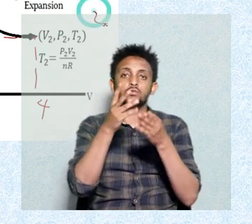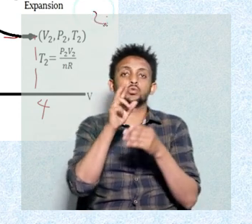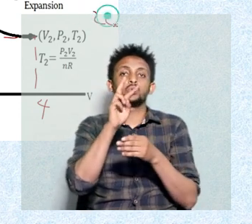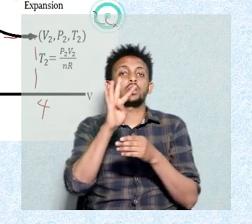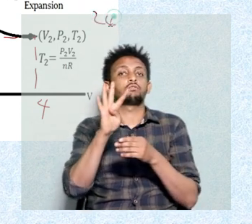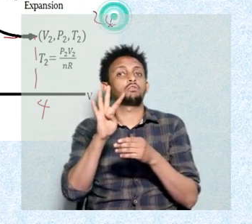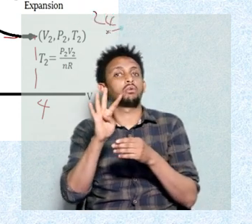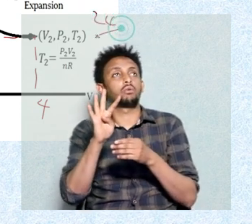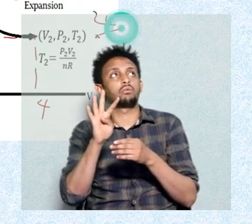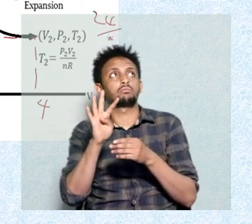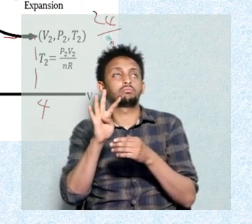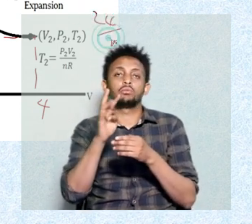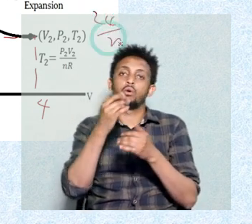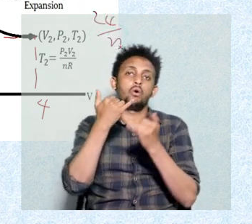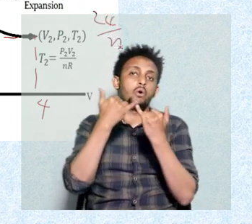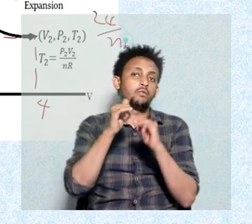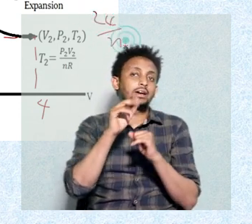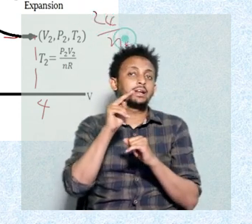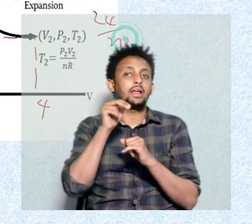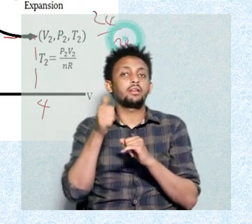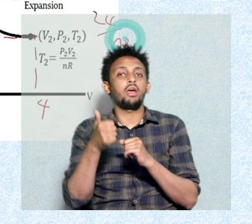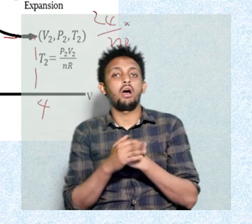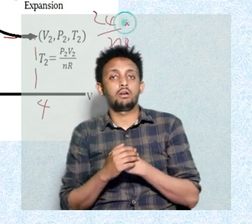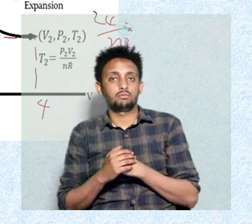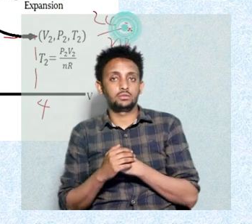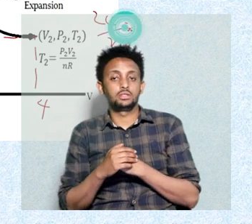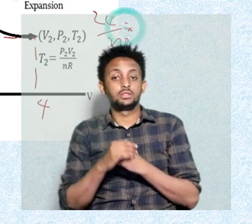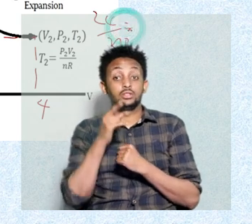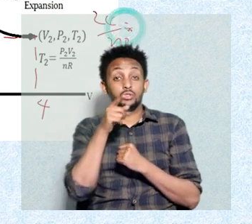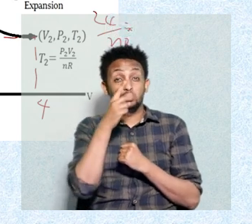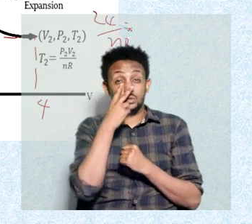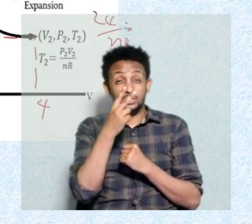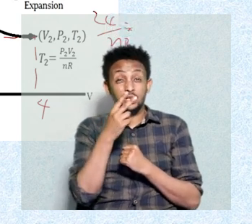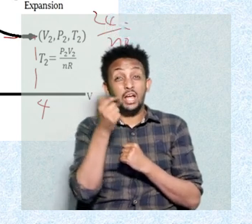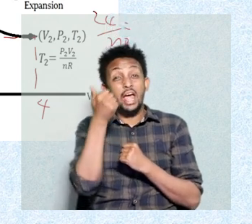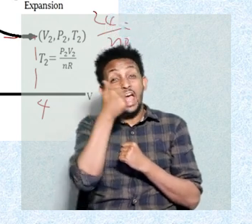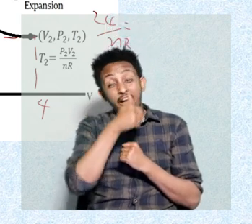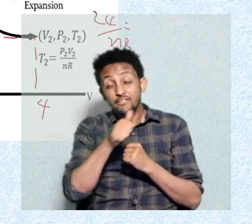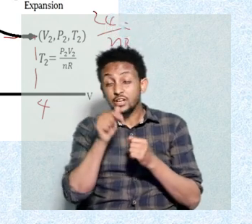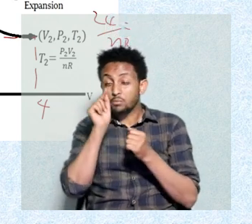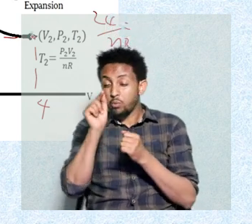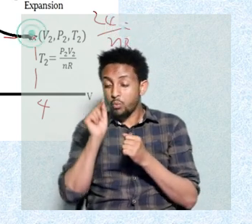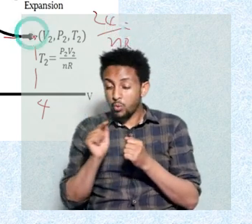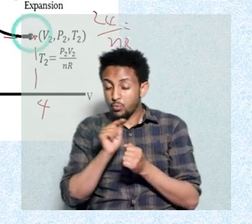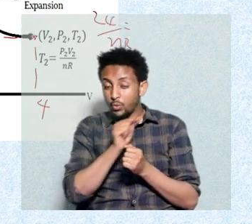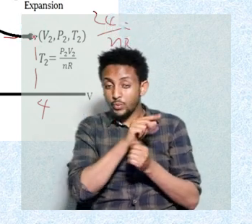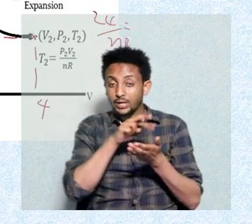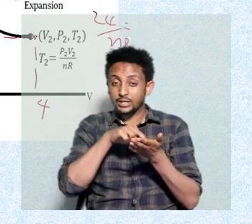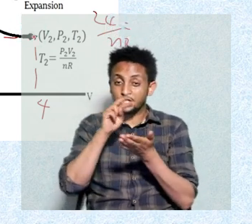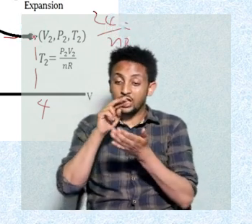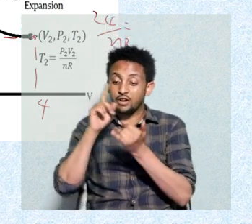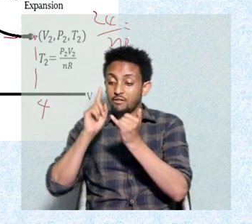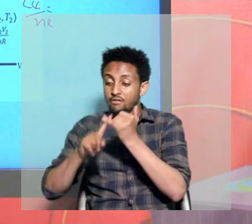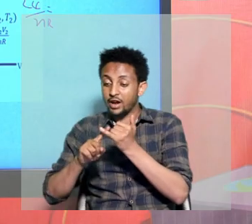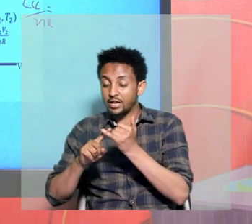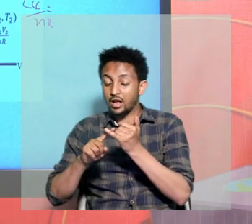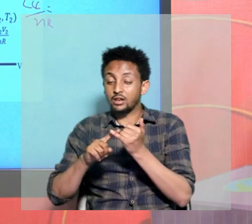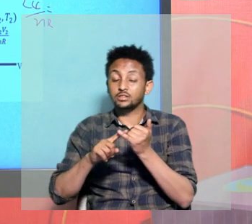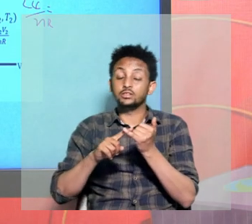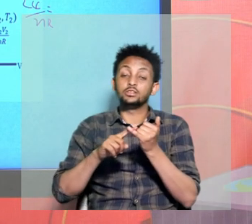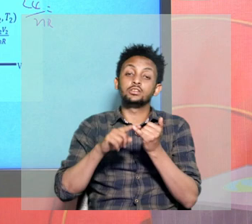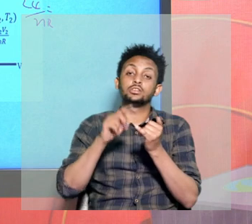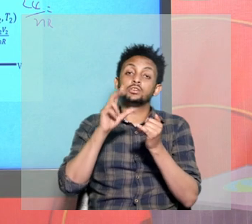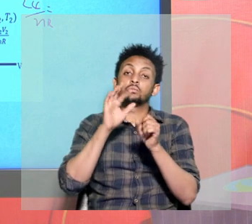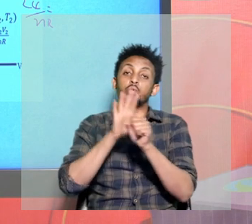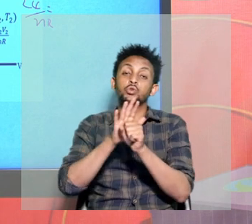us 24 over nR. You see, at every point, at the initial point and at the final point, even though